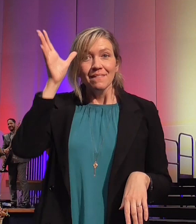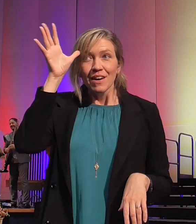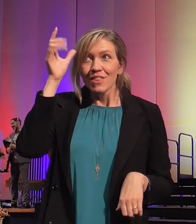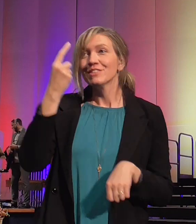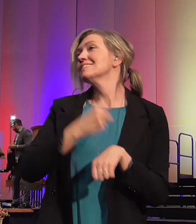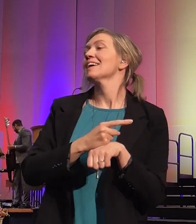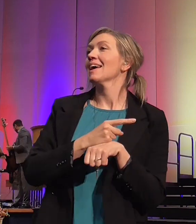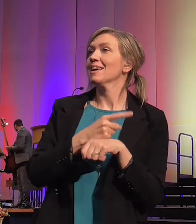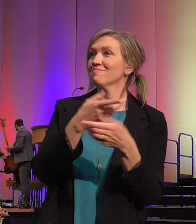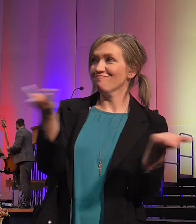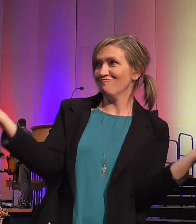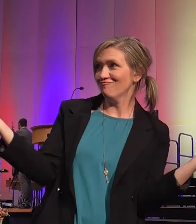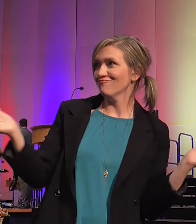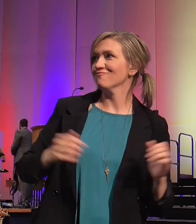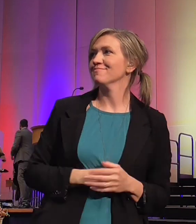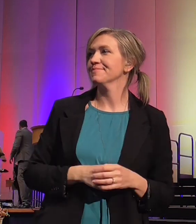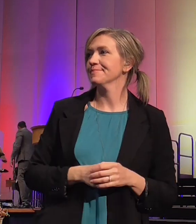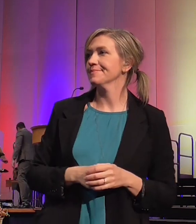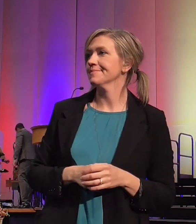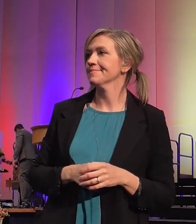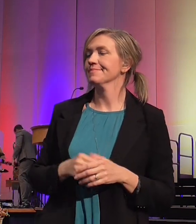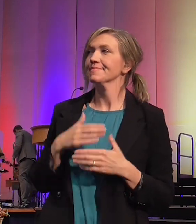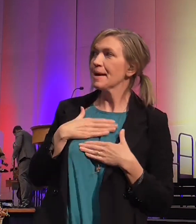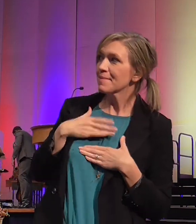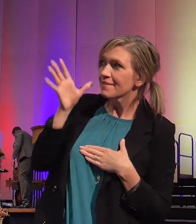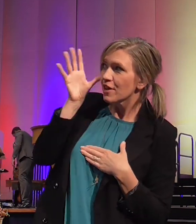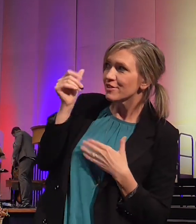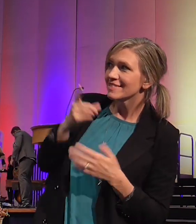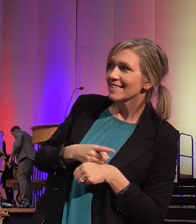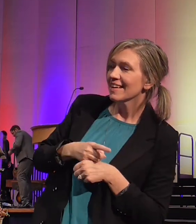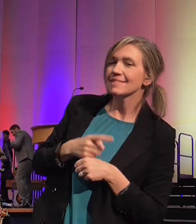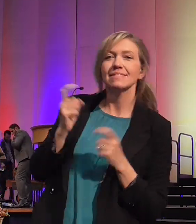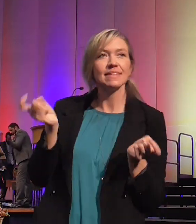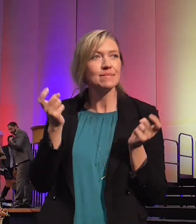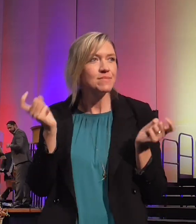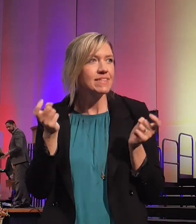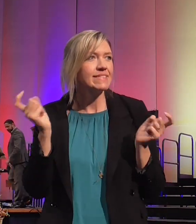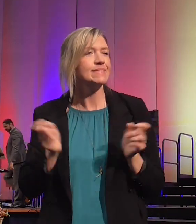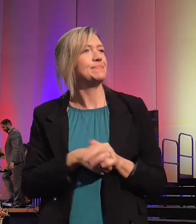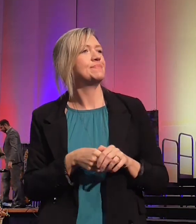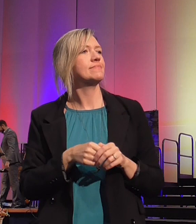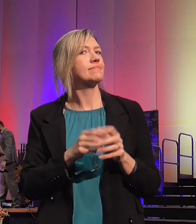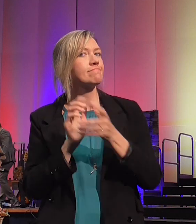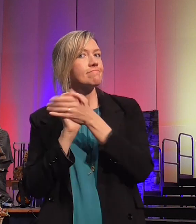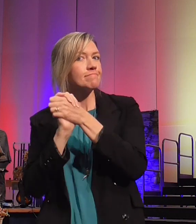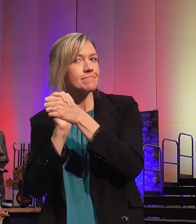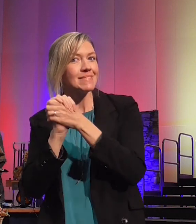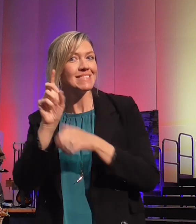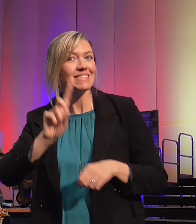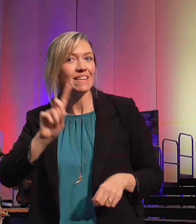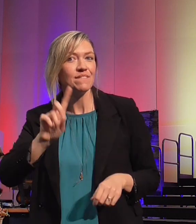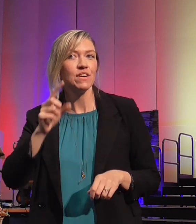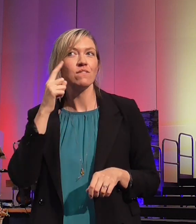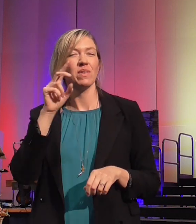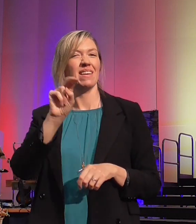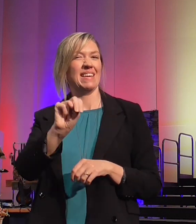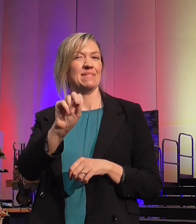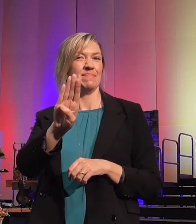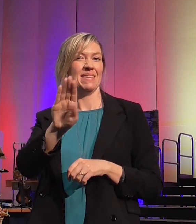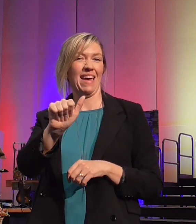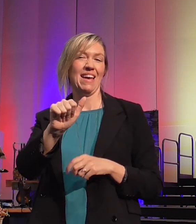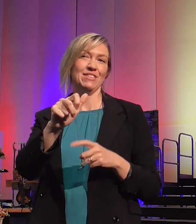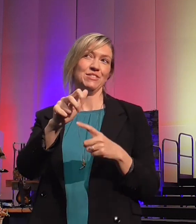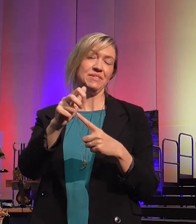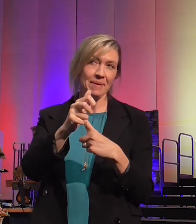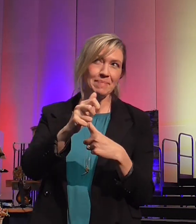Happy Father's Day to everyone celebrating. And congratulations, Denver, for bringing the